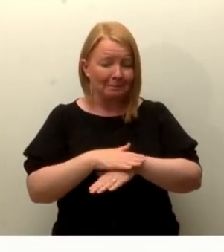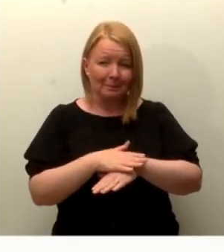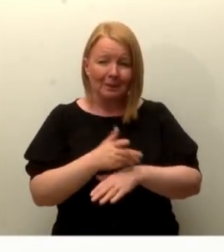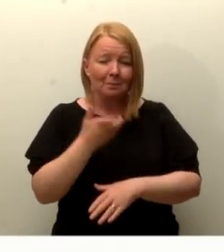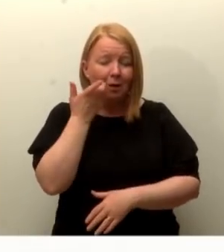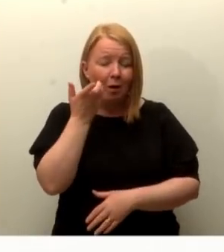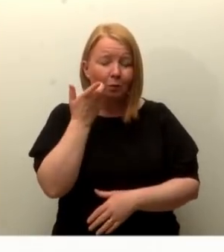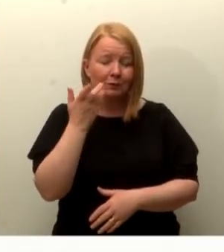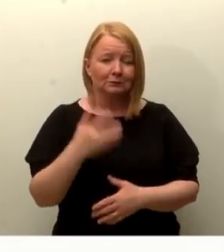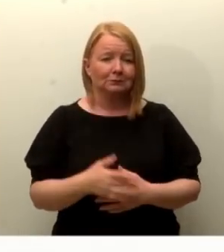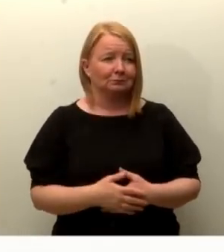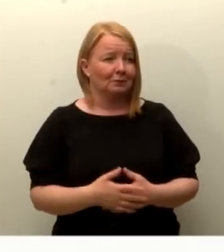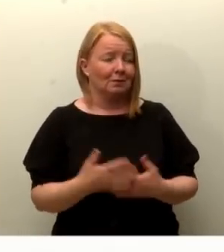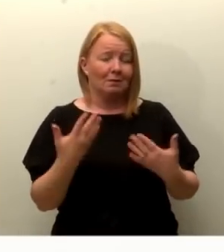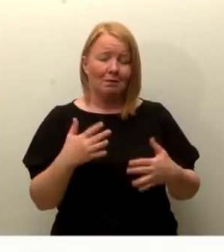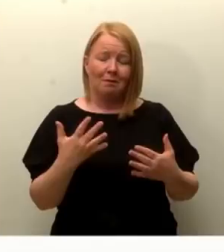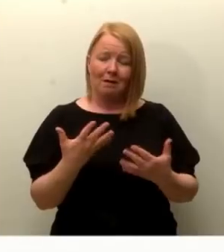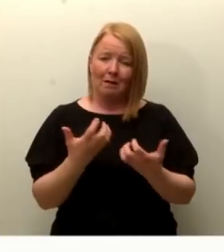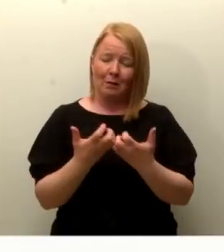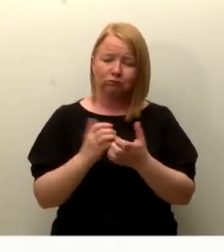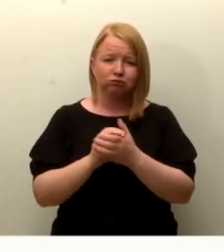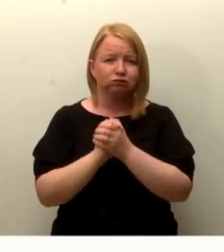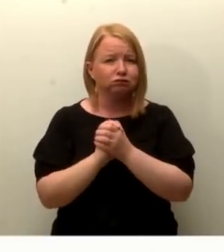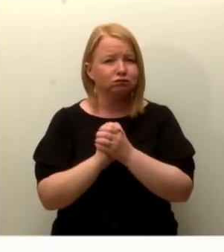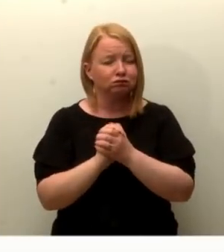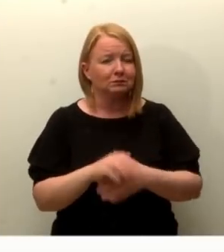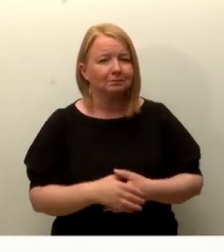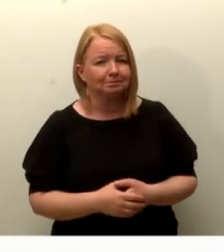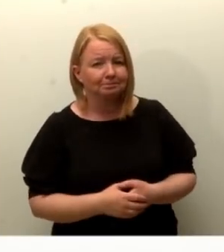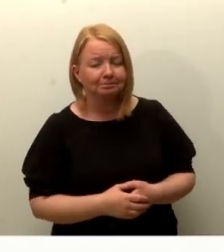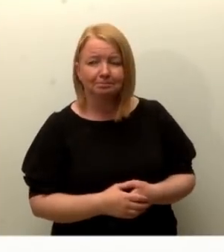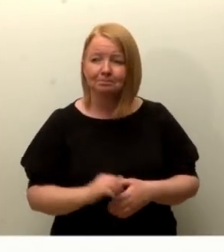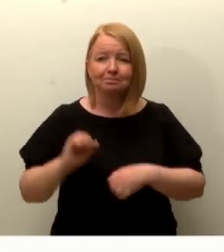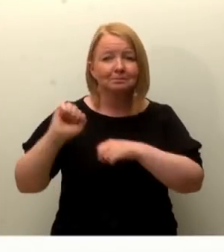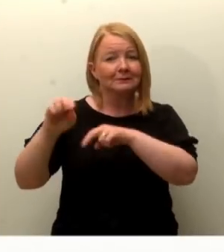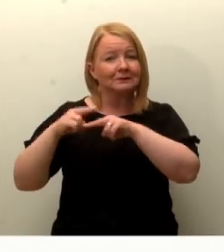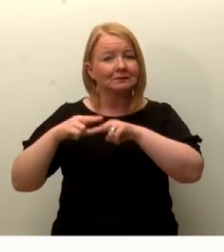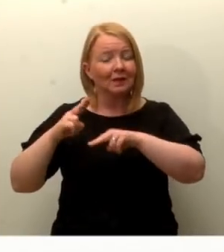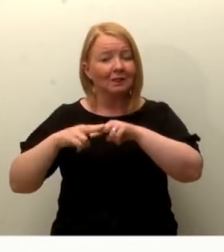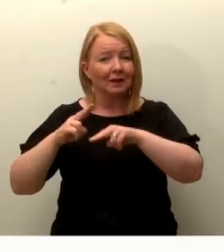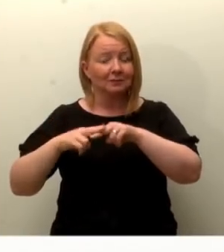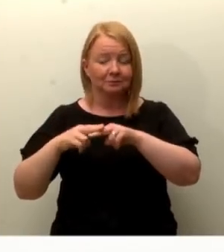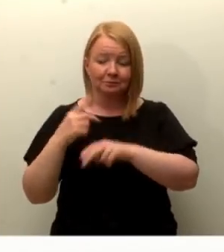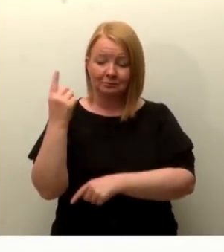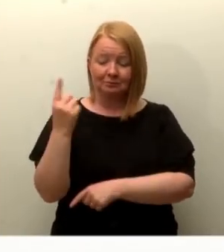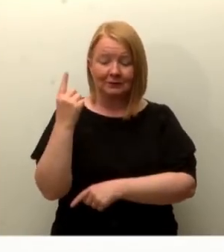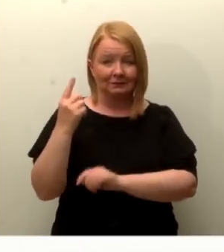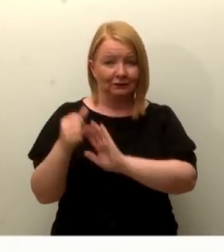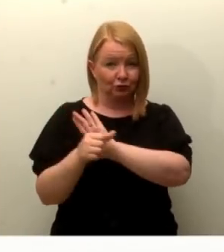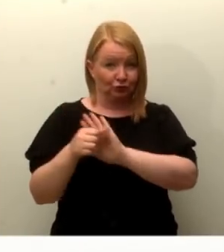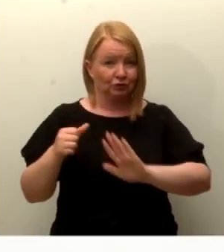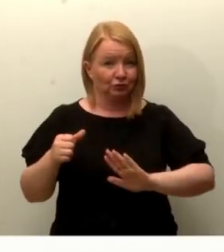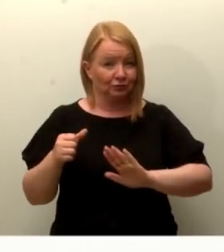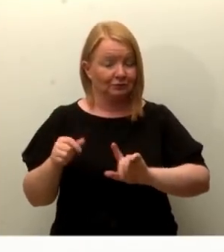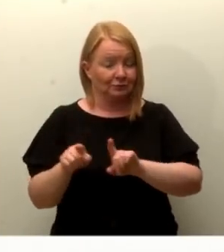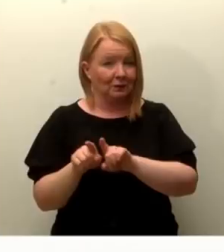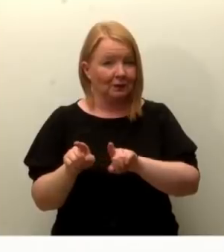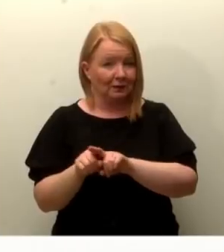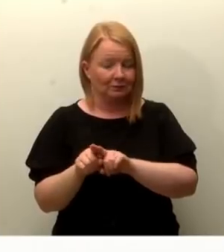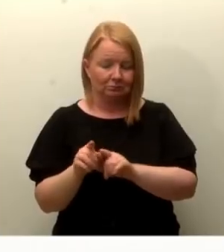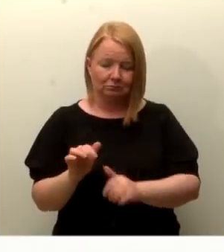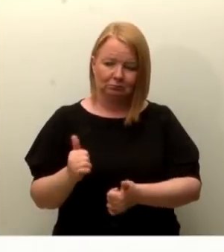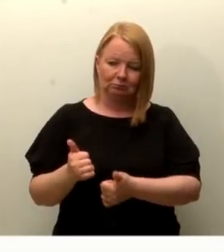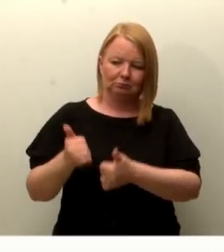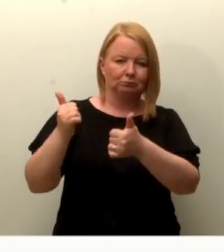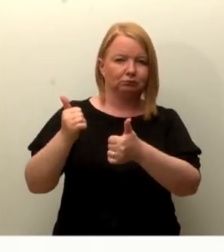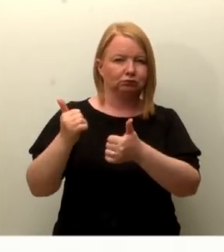always struck with their humbleness. Parag's father is an eminent orthopedic surgeon himself, a great fan